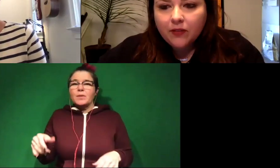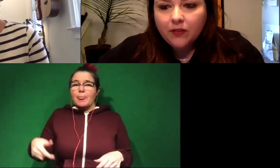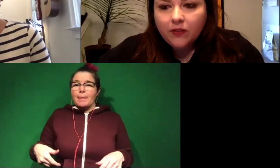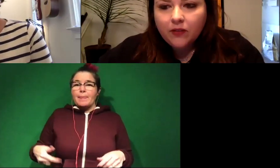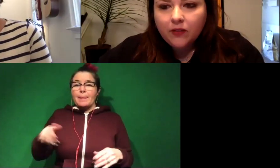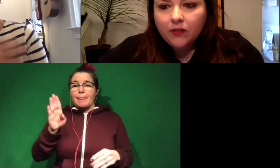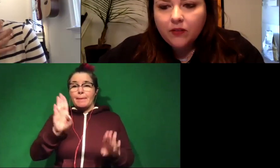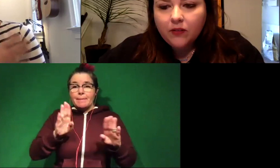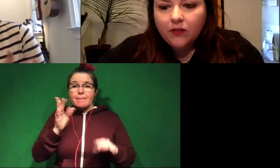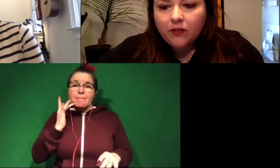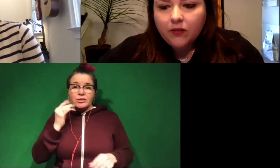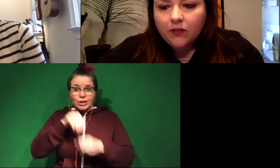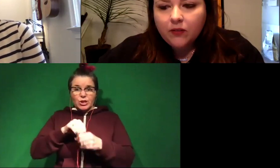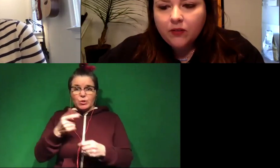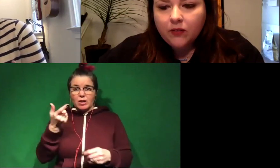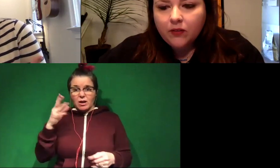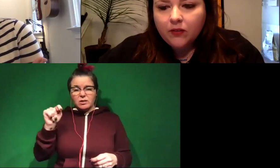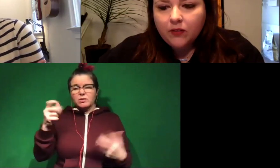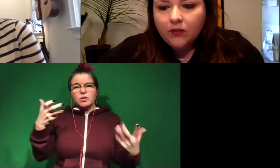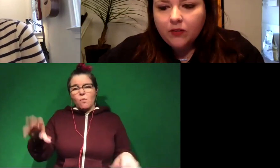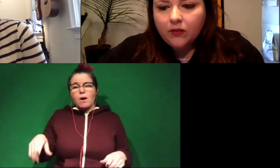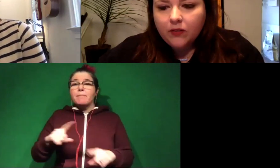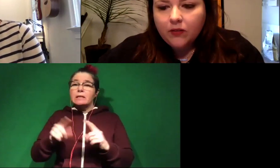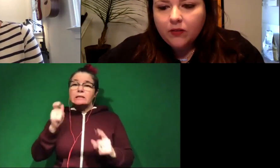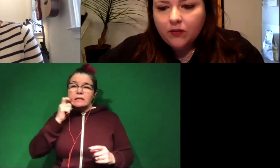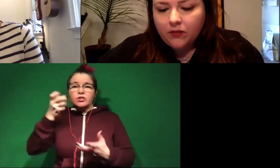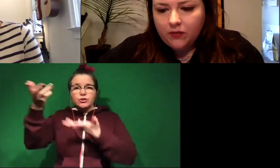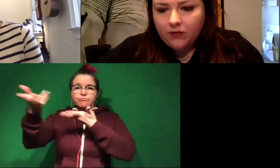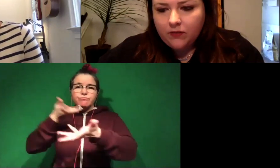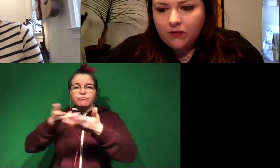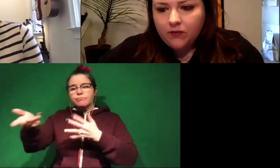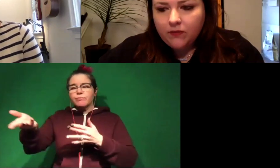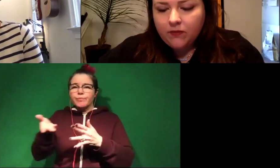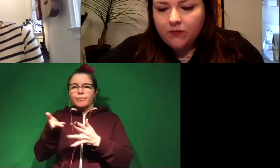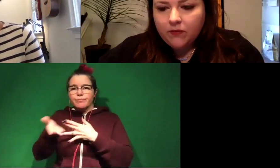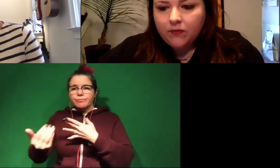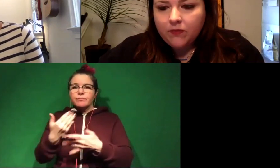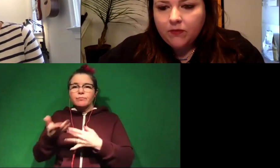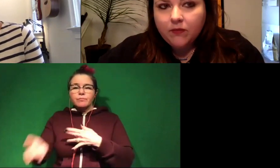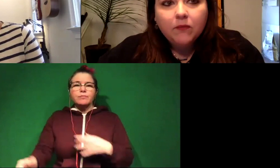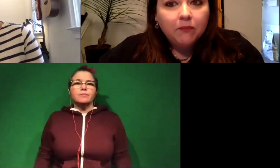want oxygen. Bacteria on your skin, it just flows through, just goes right in from the air.